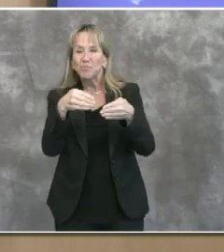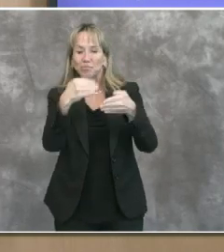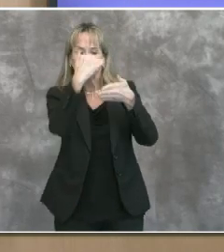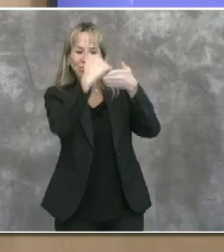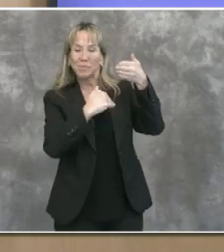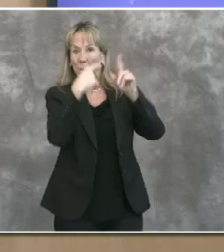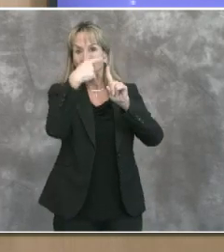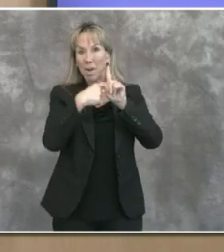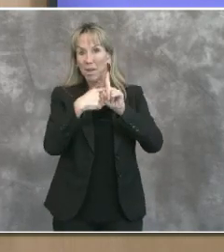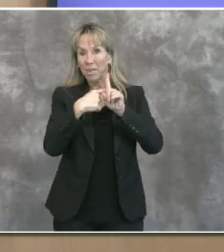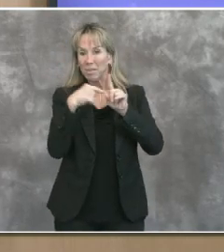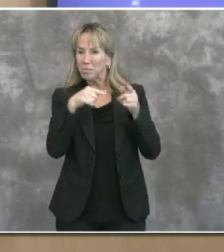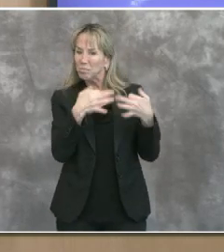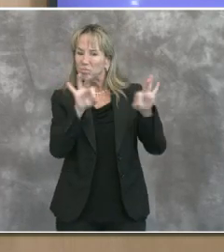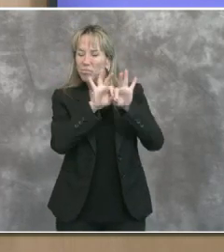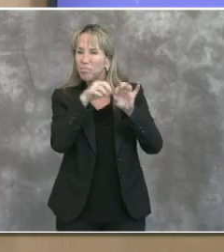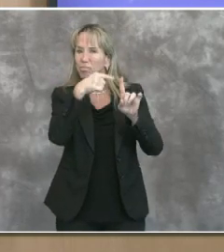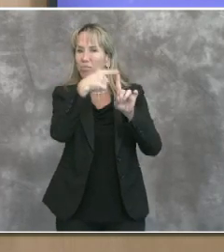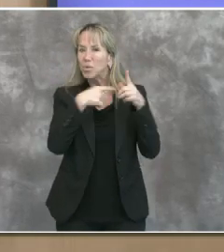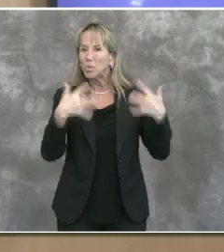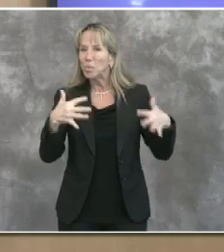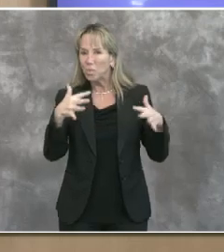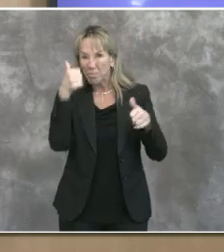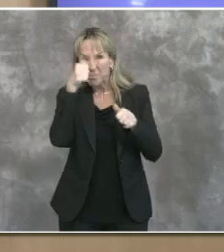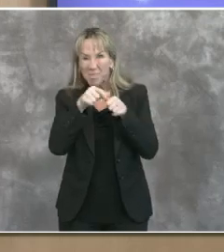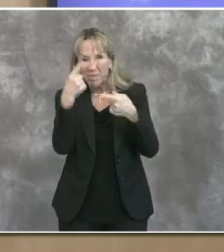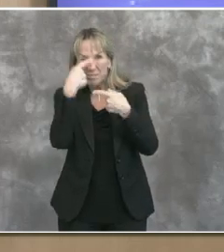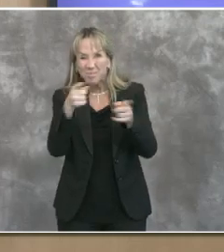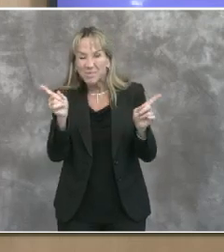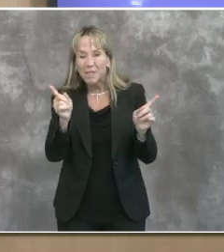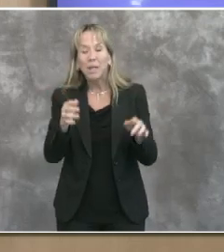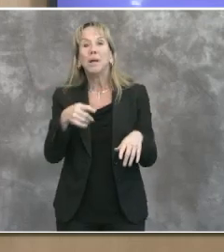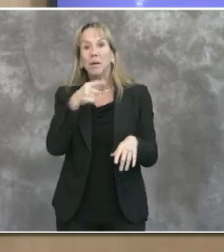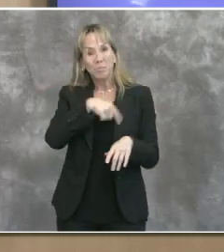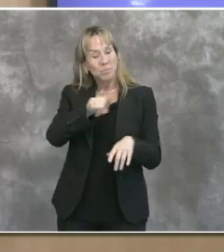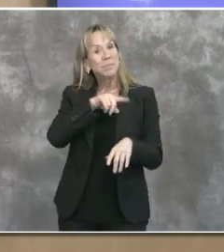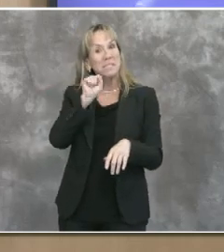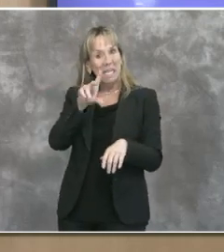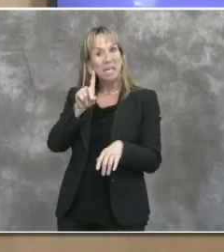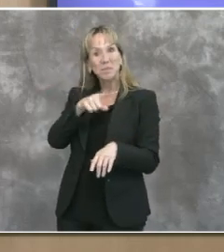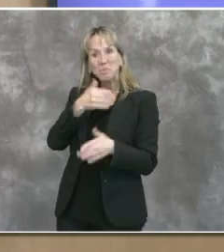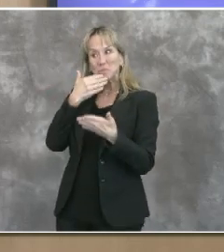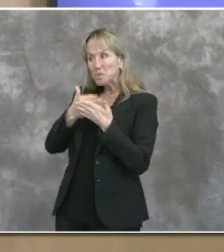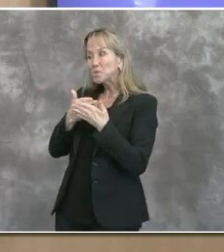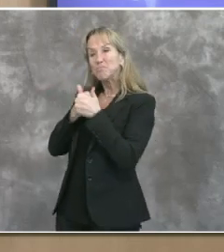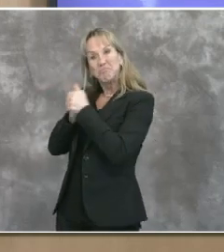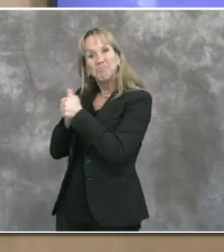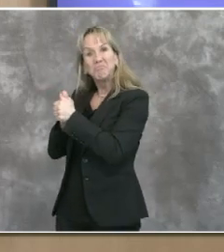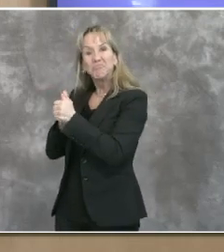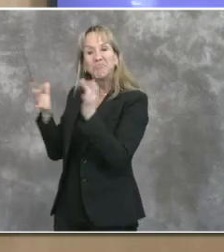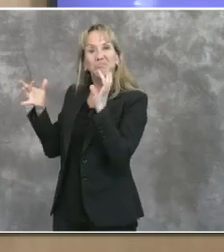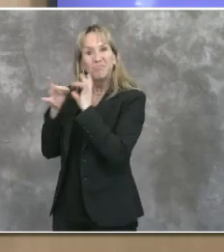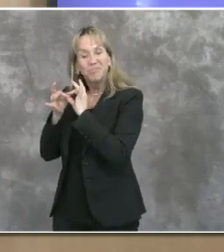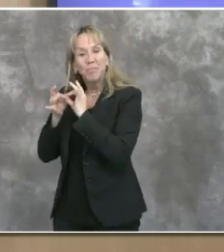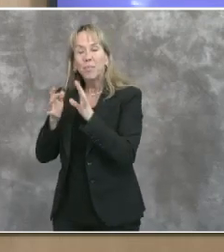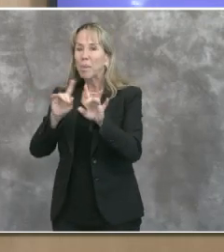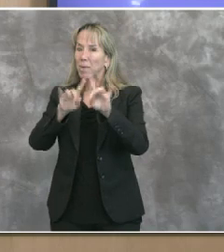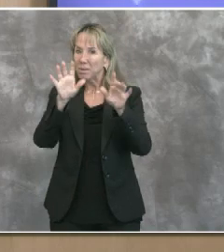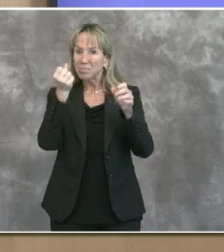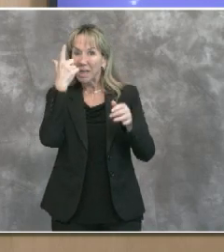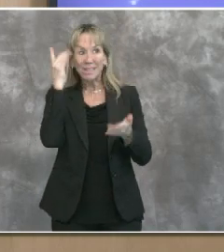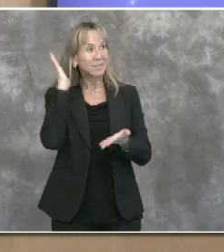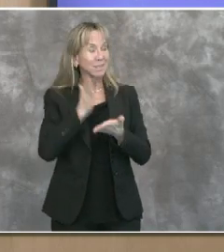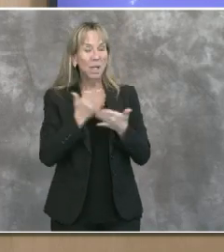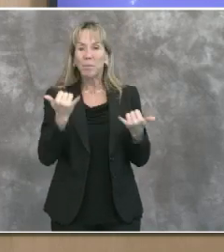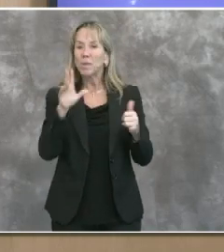month, and the people of San Diego have responded, and it has been difficult, but we want to encourage you to continue along the path